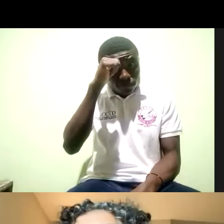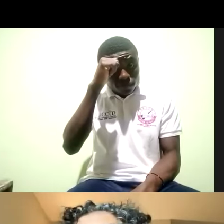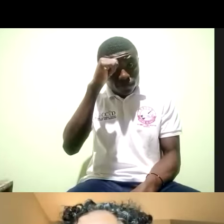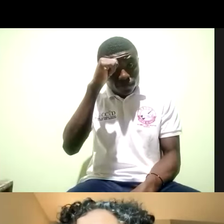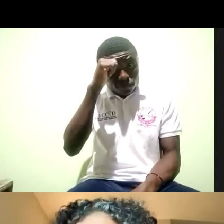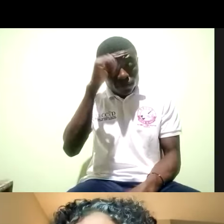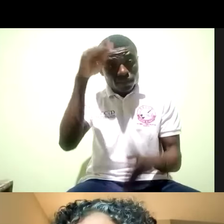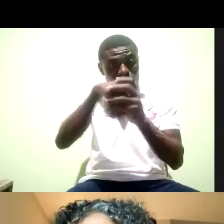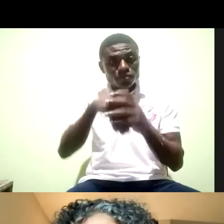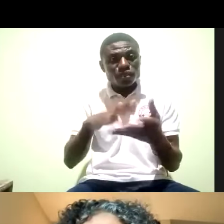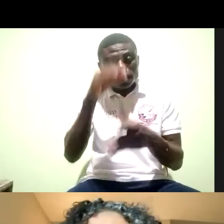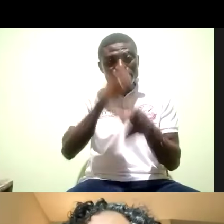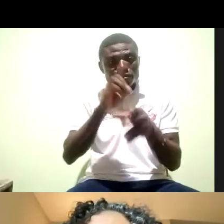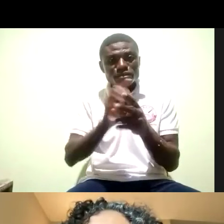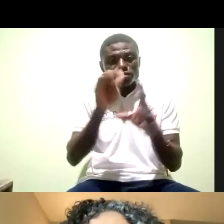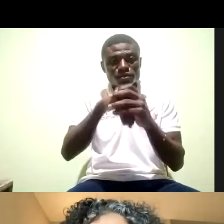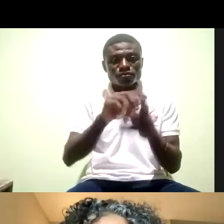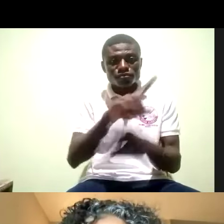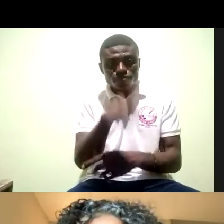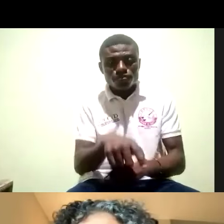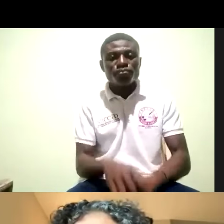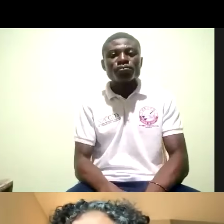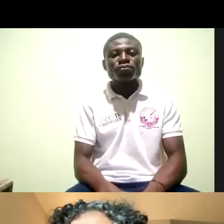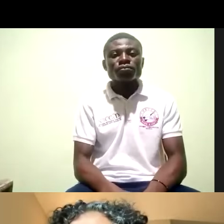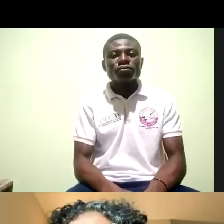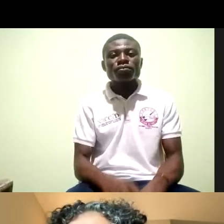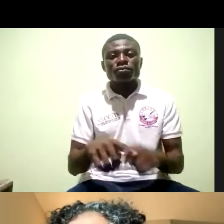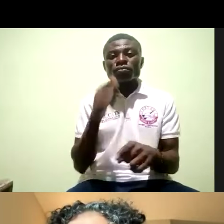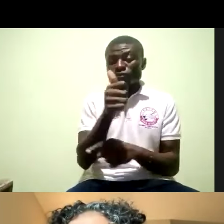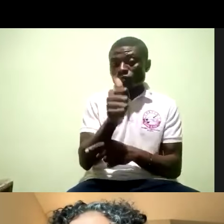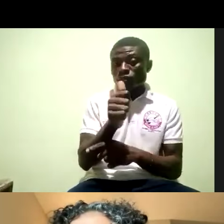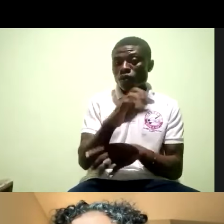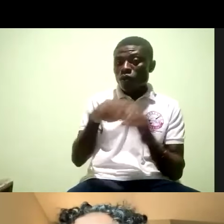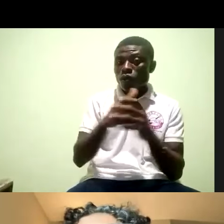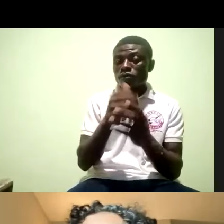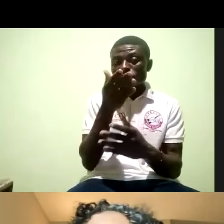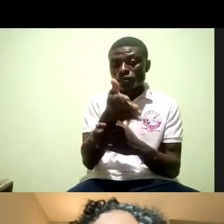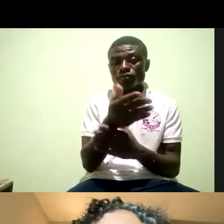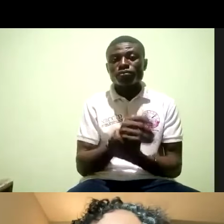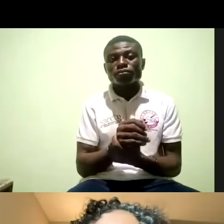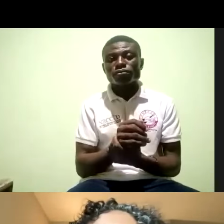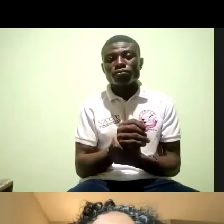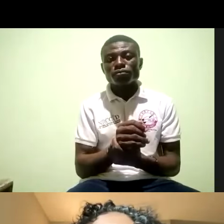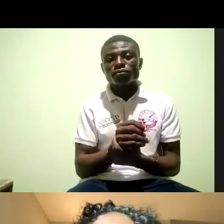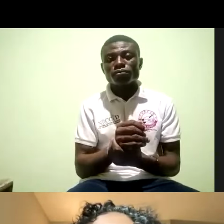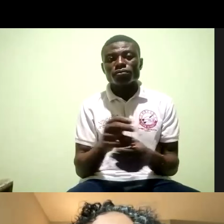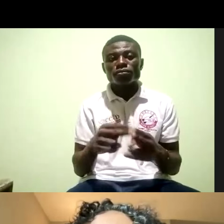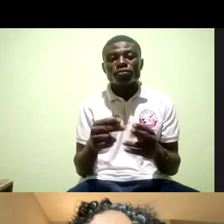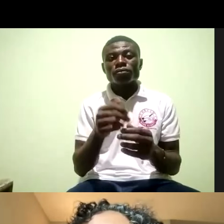to learning disability. In itself, autism spectrum disorder is a separate